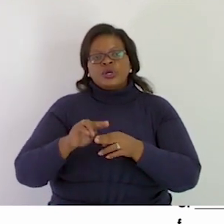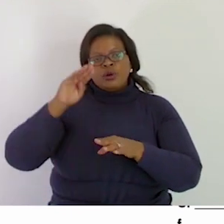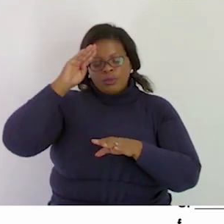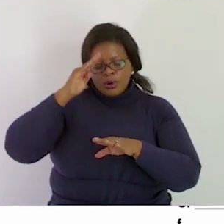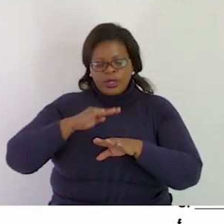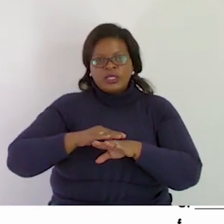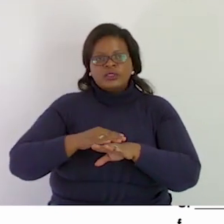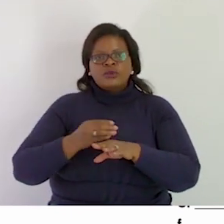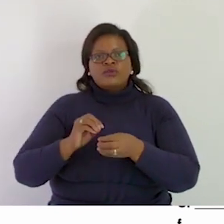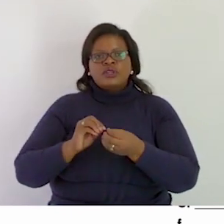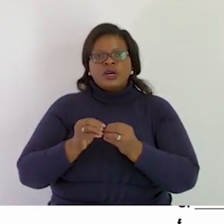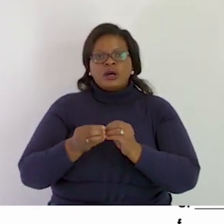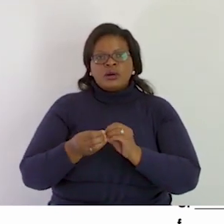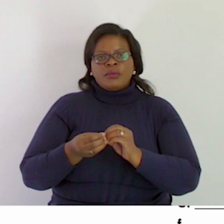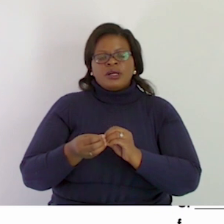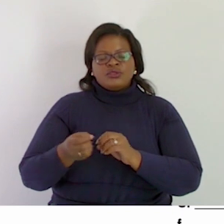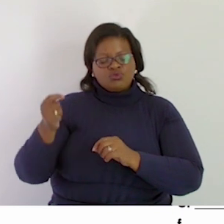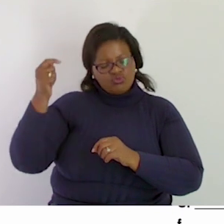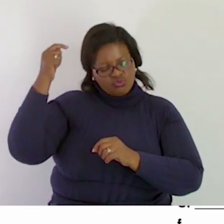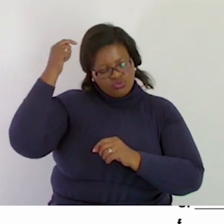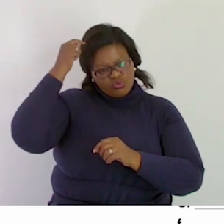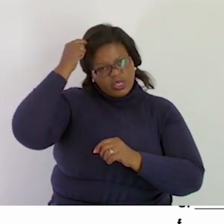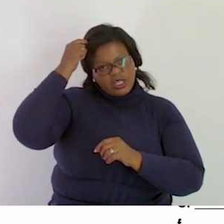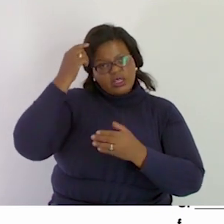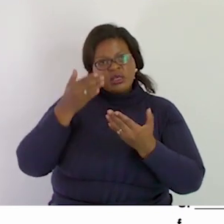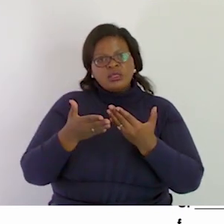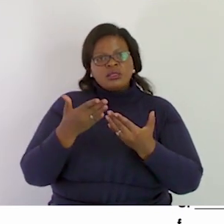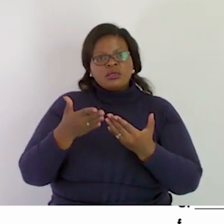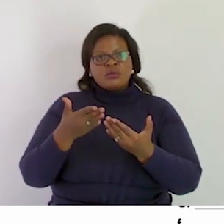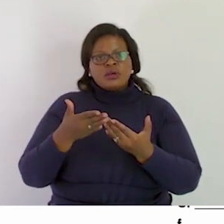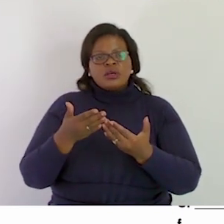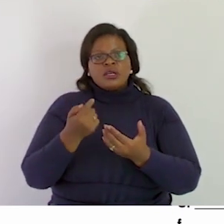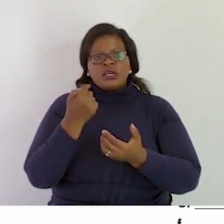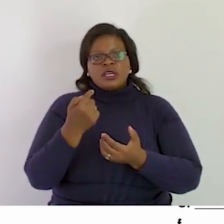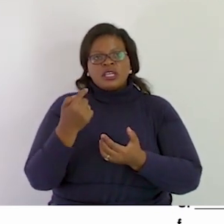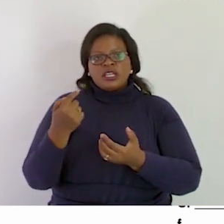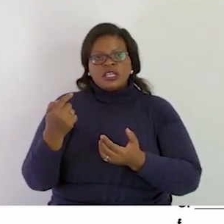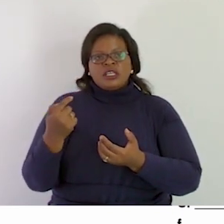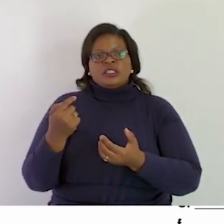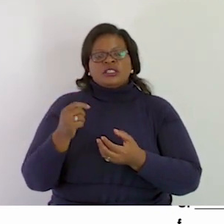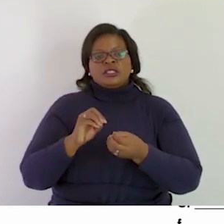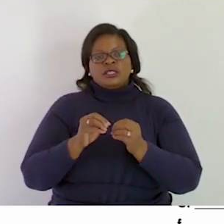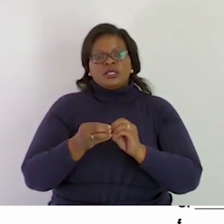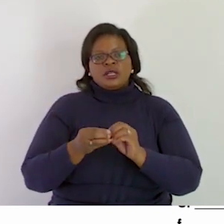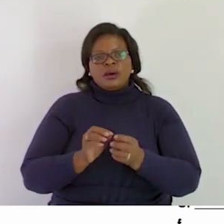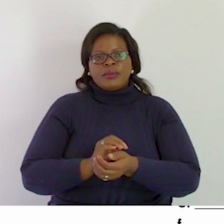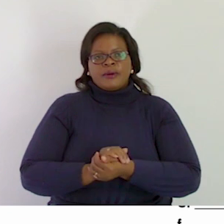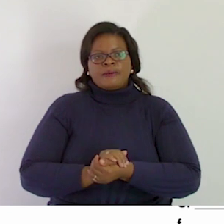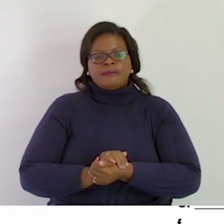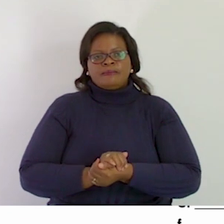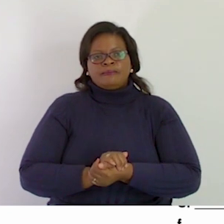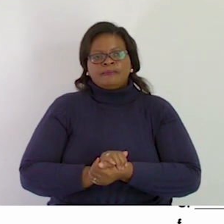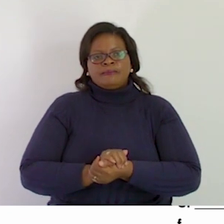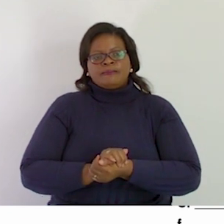numbers to mentally simplify each expression. So what we are going to do here